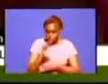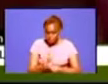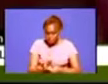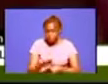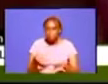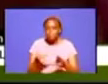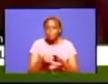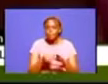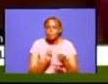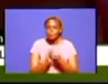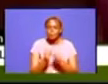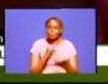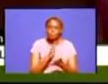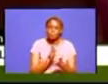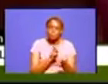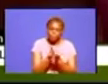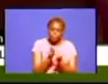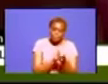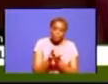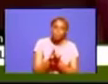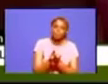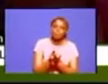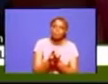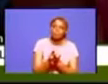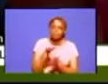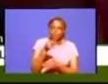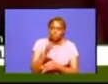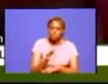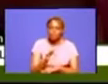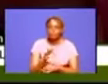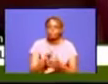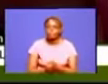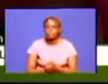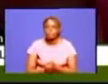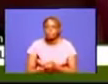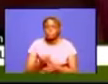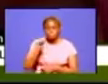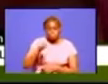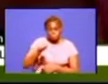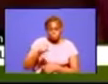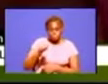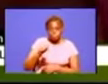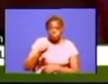members to stop paying premiums. Mr. Speaker, today being